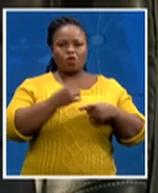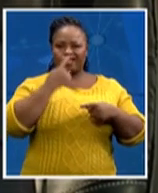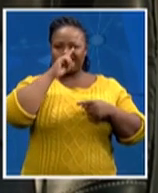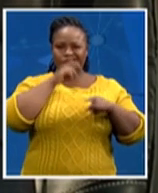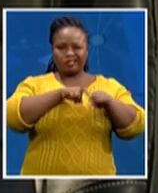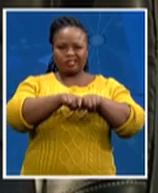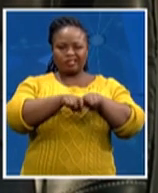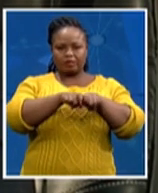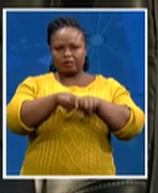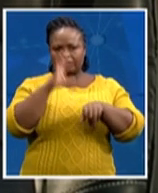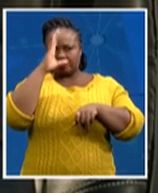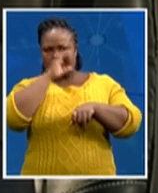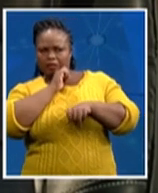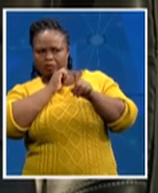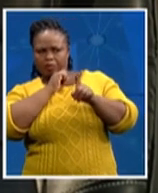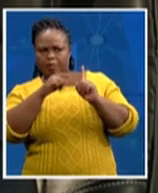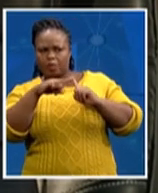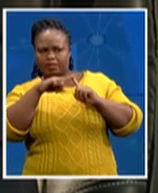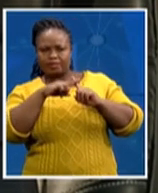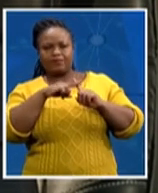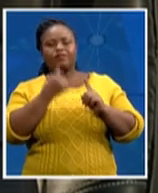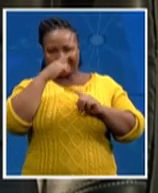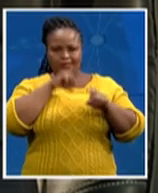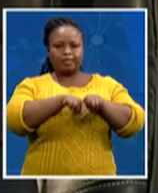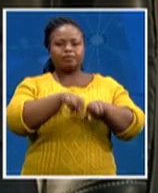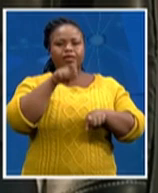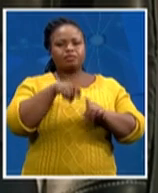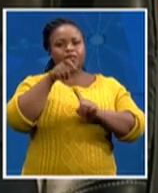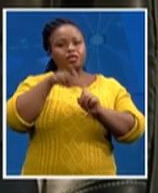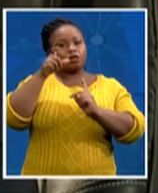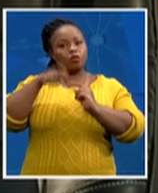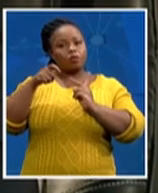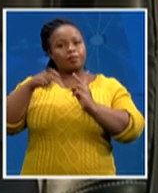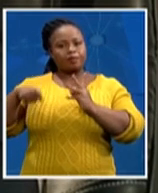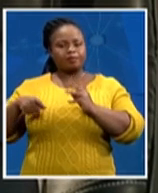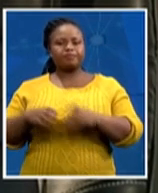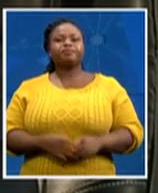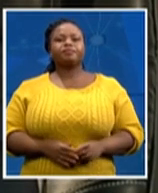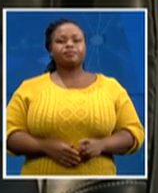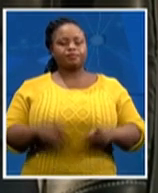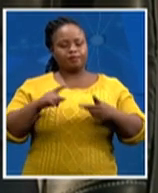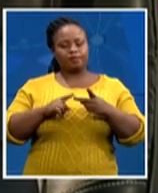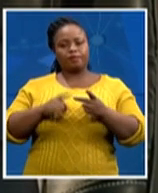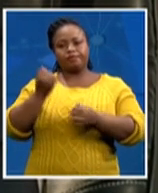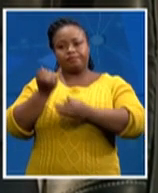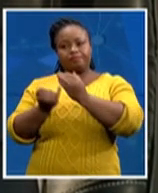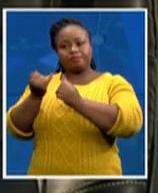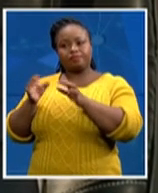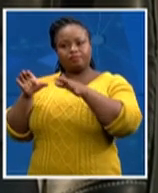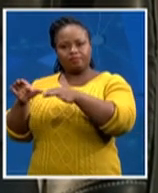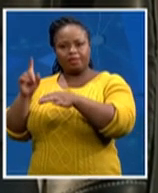their contact, isolation of confirmed cases, monitoring of those who